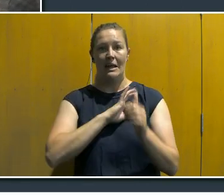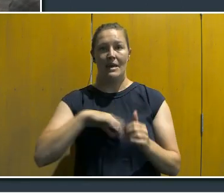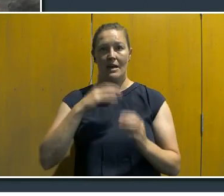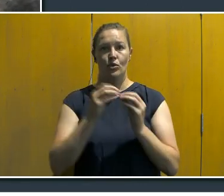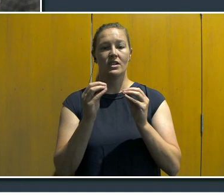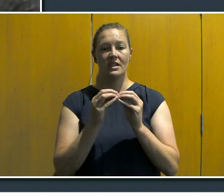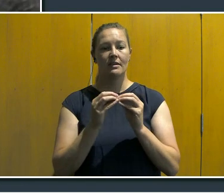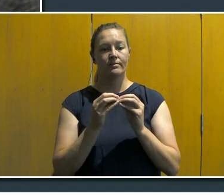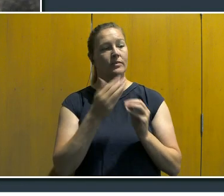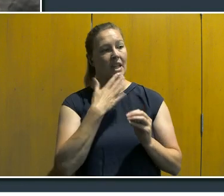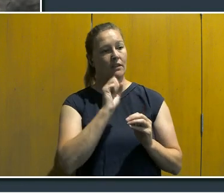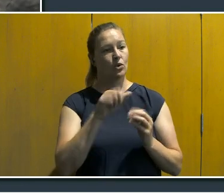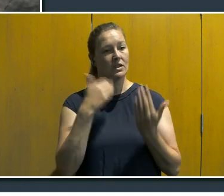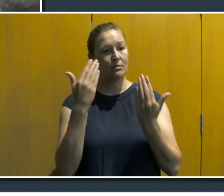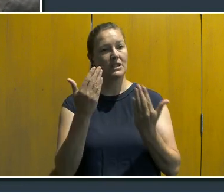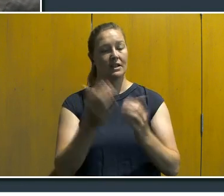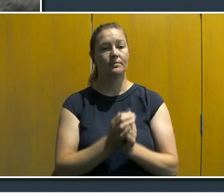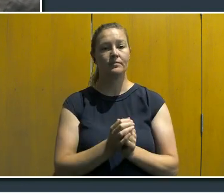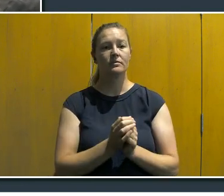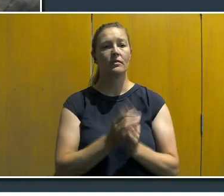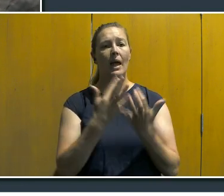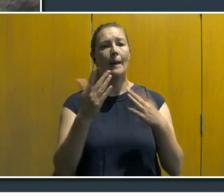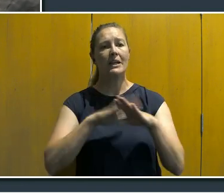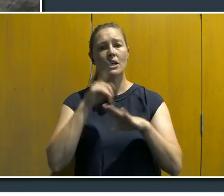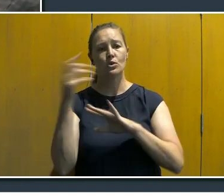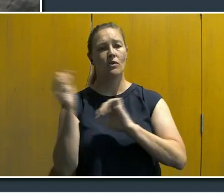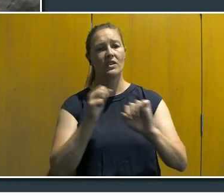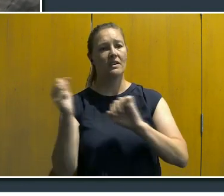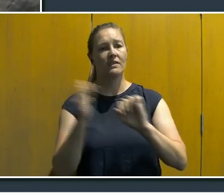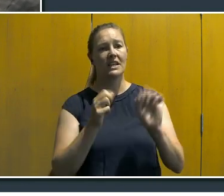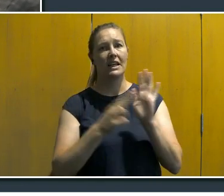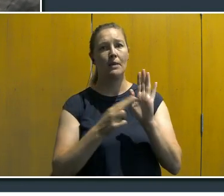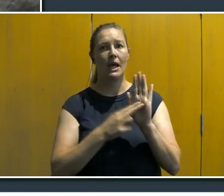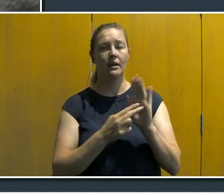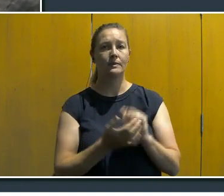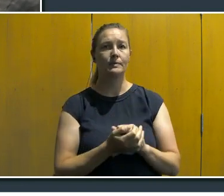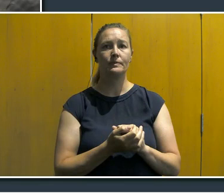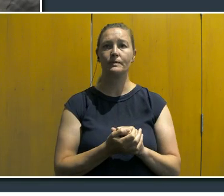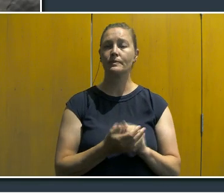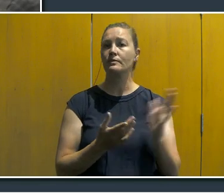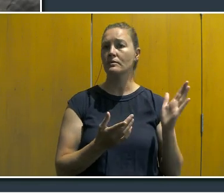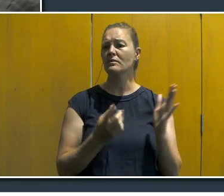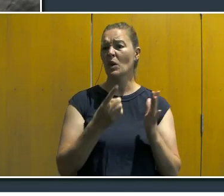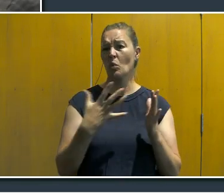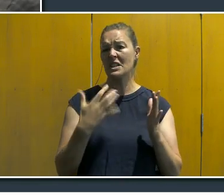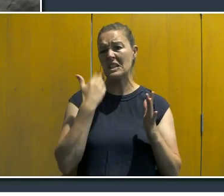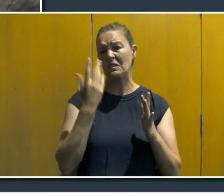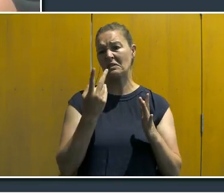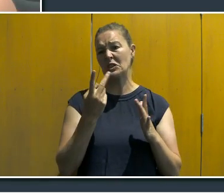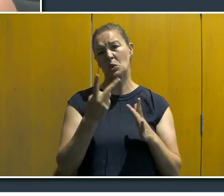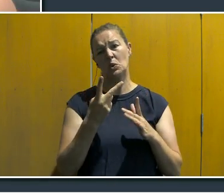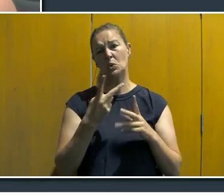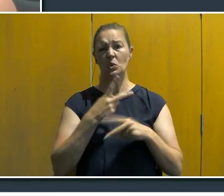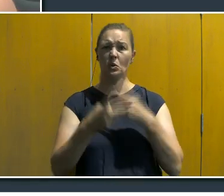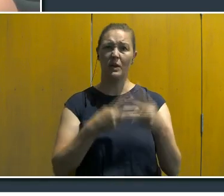How often would you travel into Napier as an indication? Once every 2 weeks. Shopping